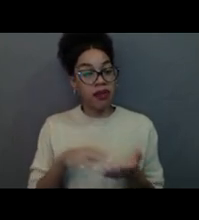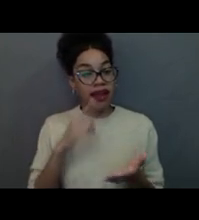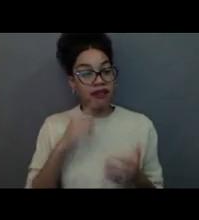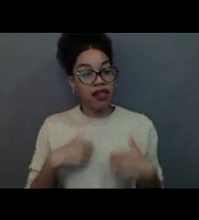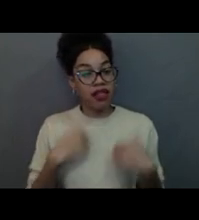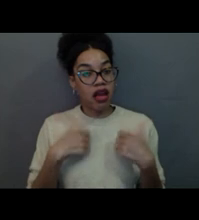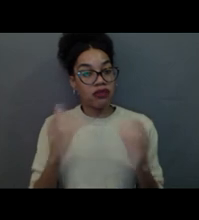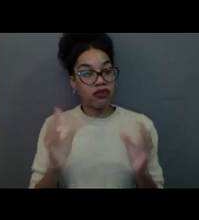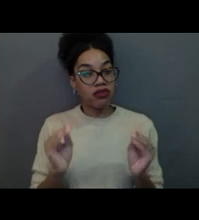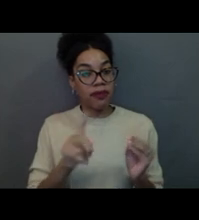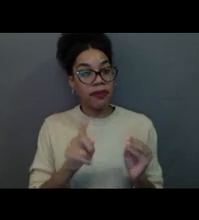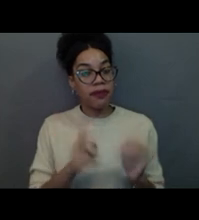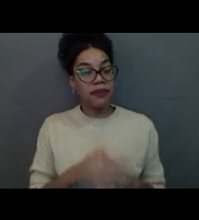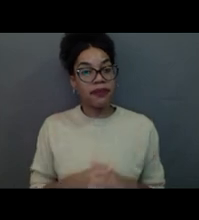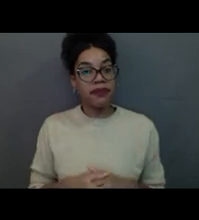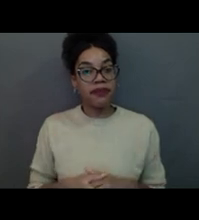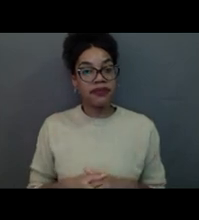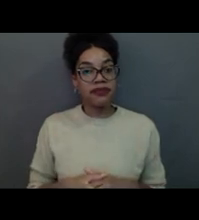shrimp?